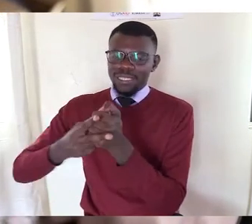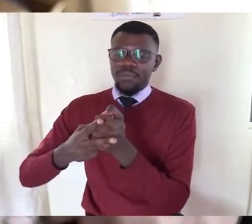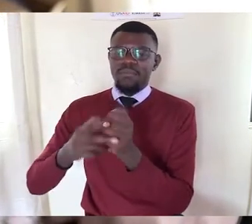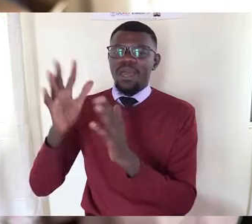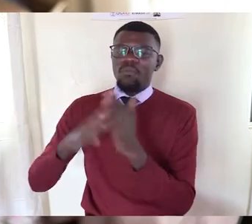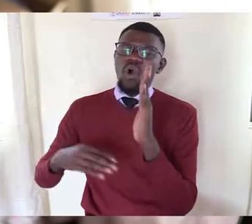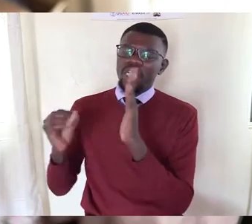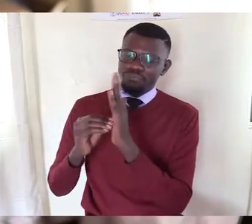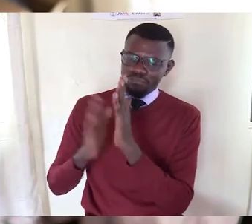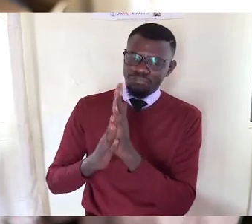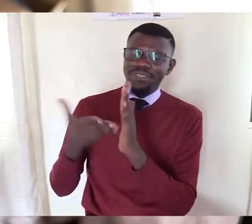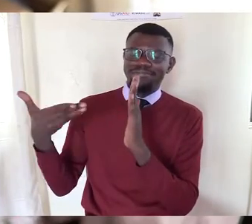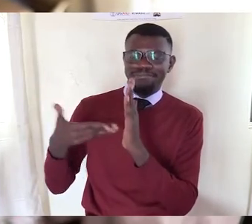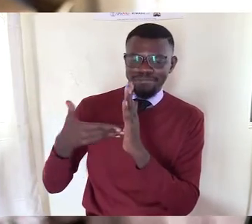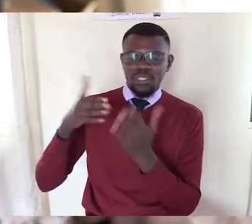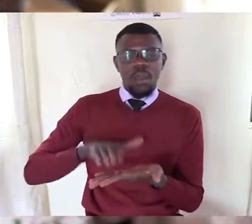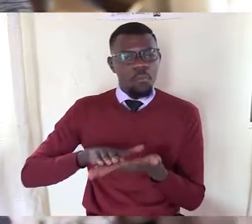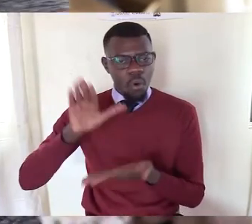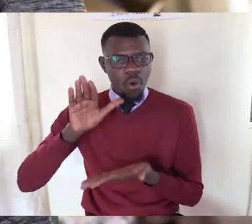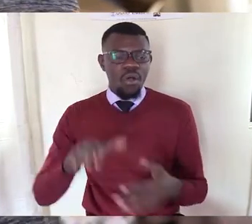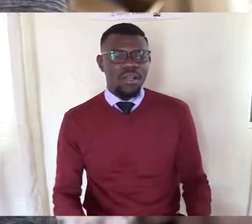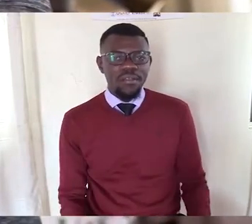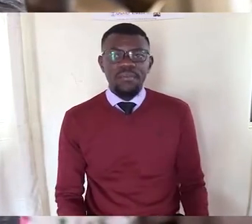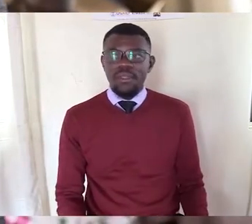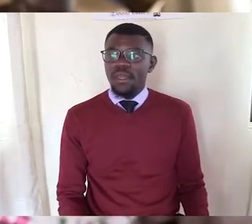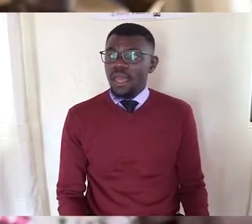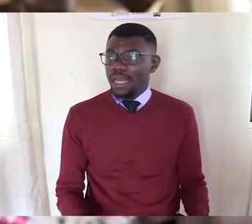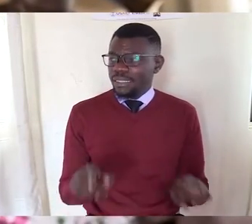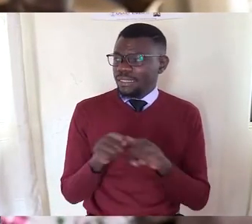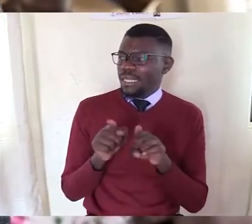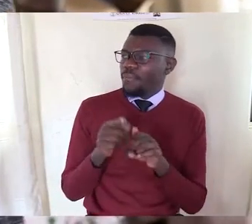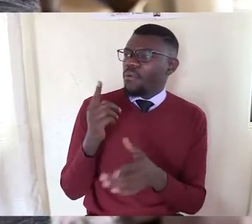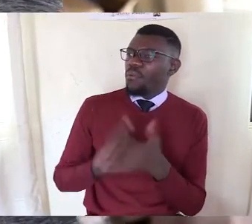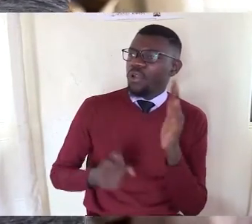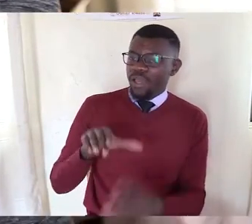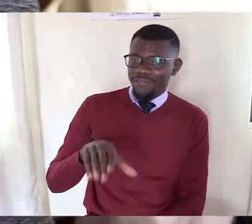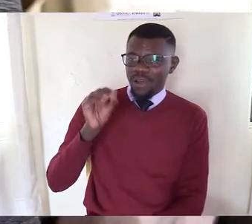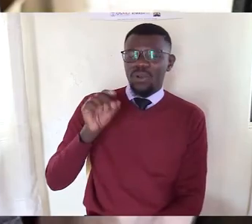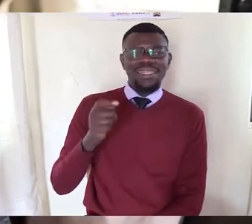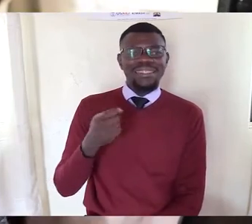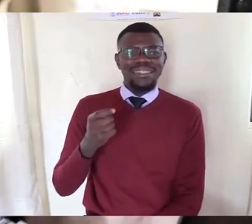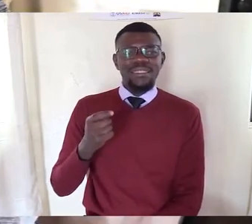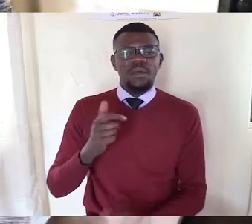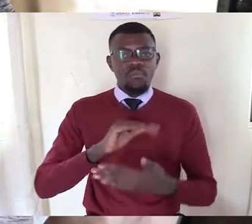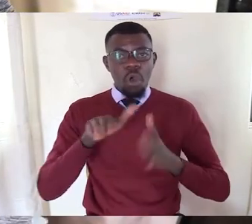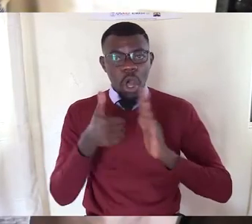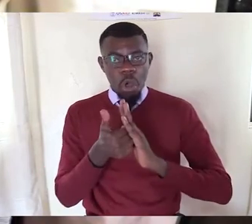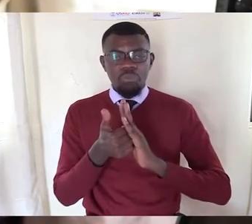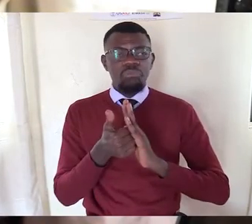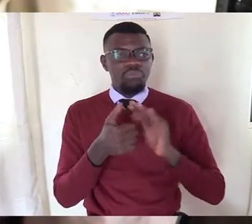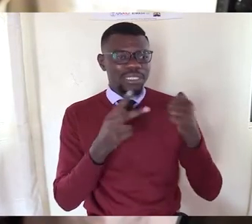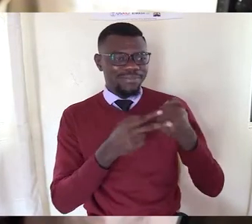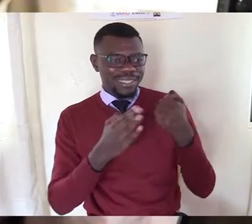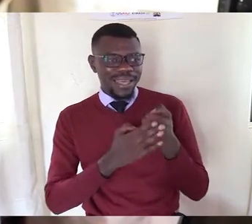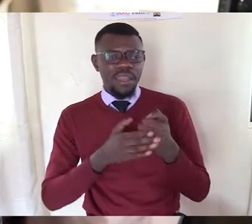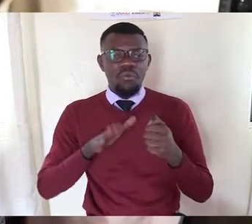really factored more on. And also, on our key findings, a total number of 79